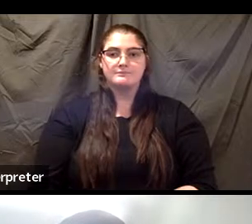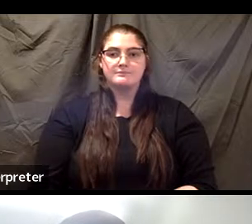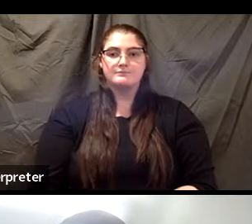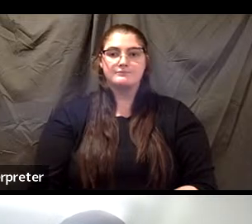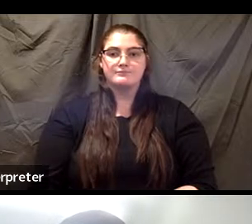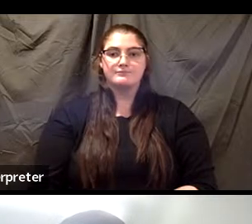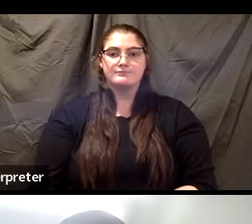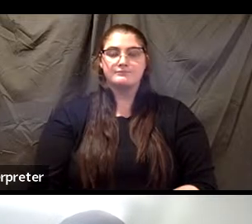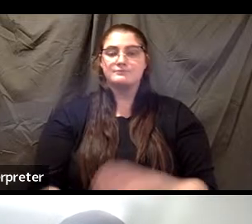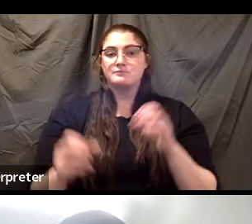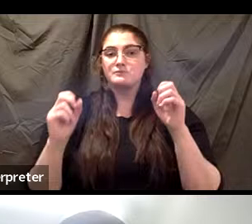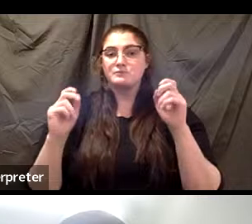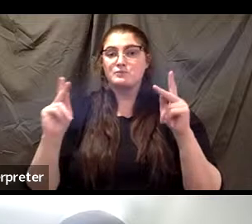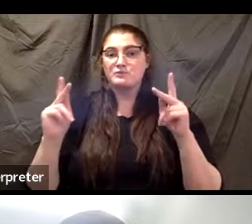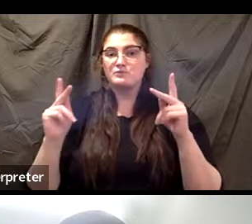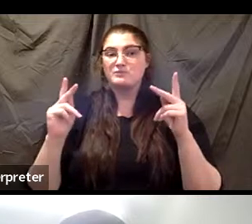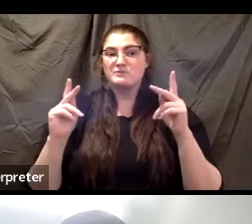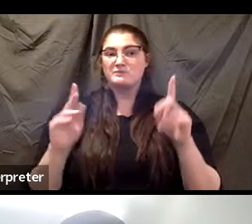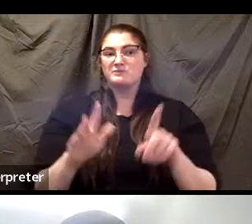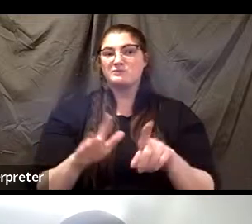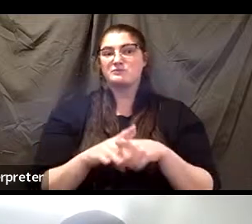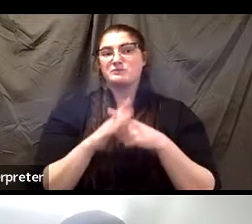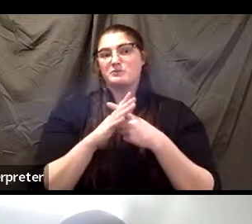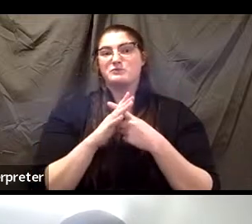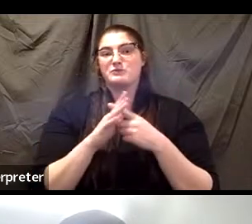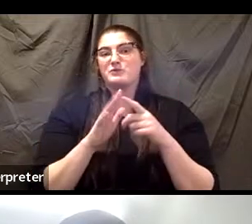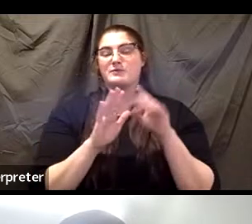Okay, that's live streaming.